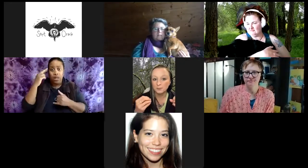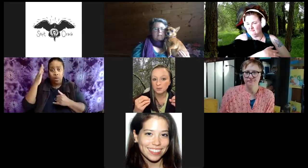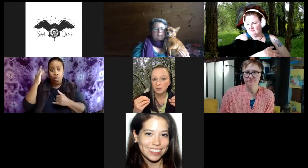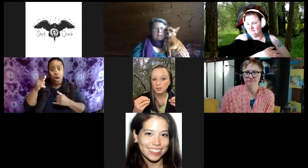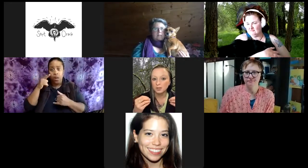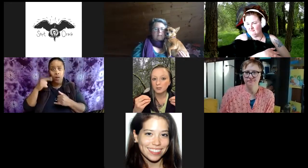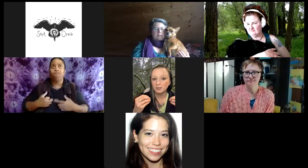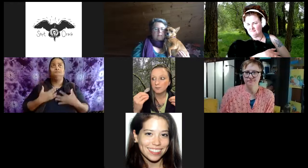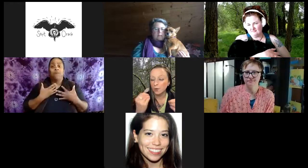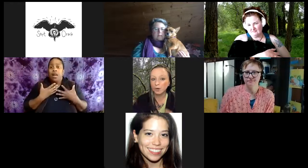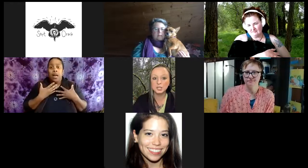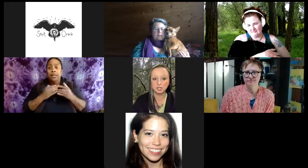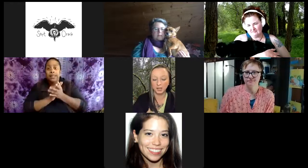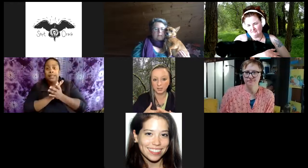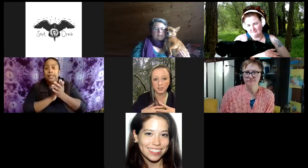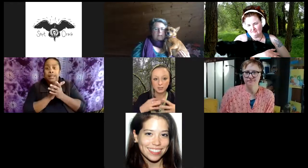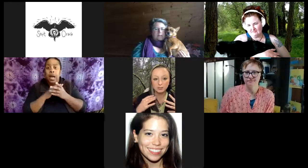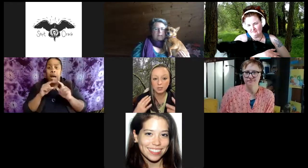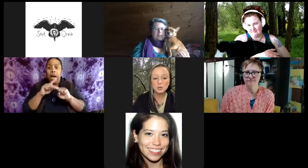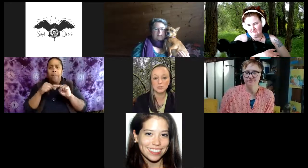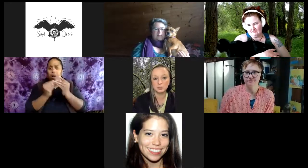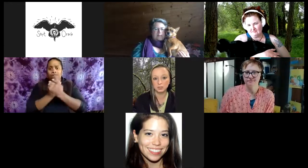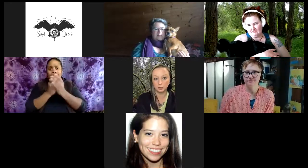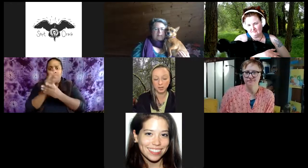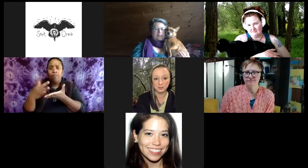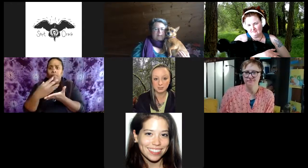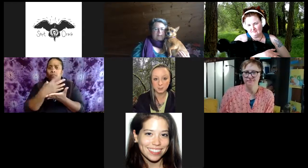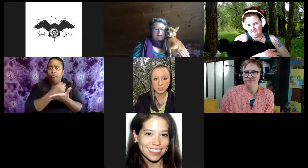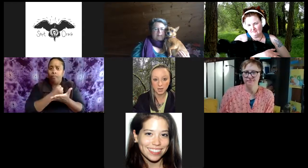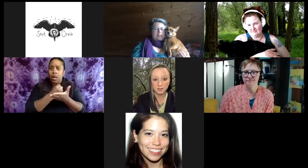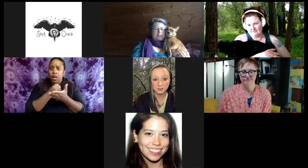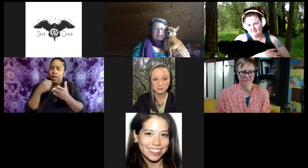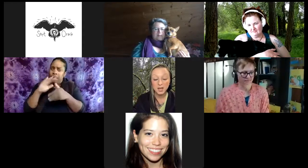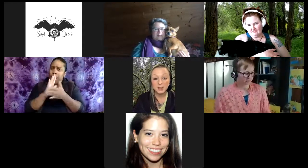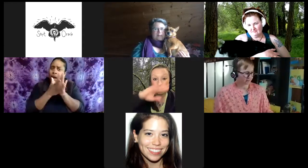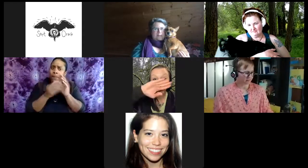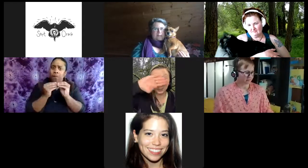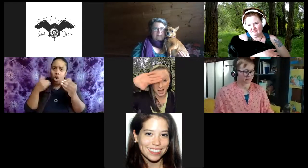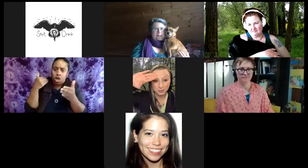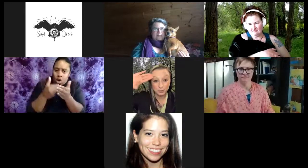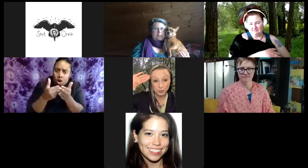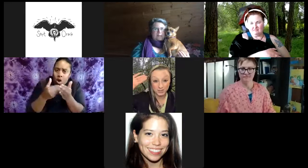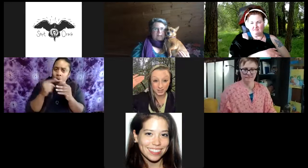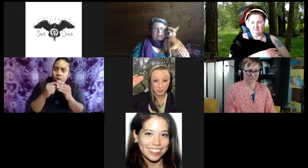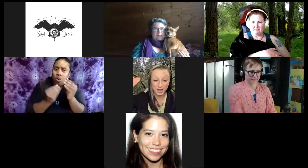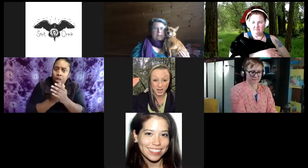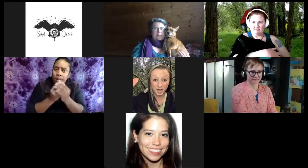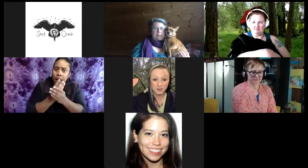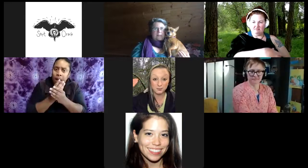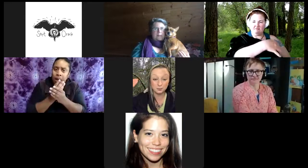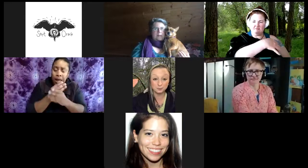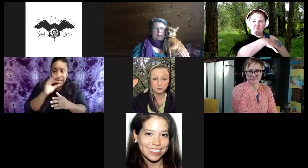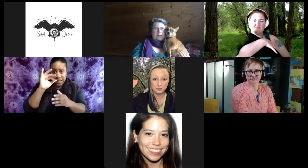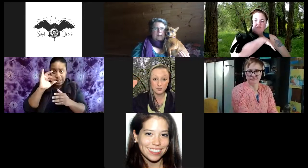about foraging and getting closer to the plants is because that blindfold that you